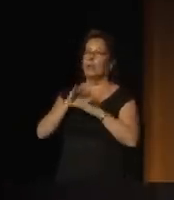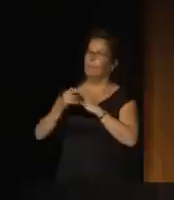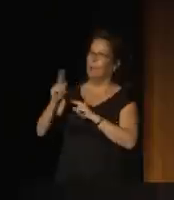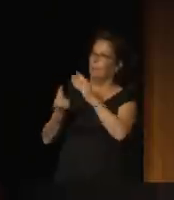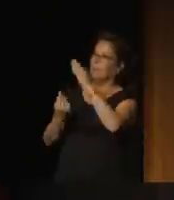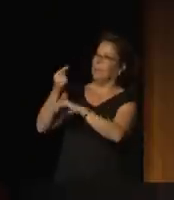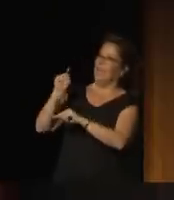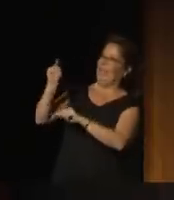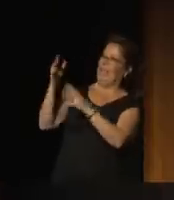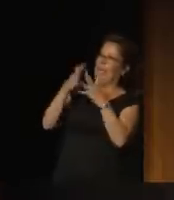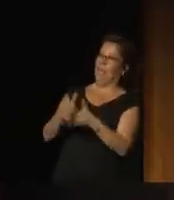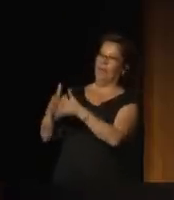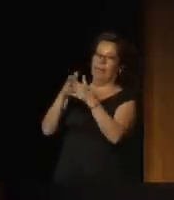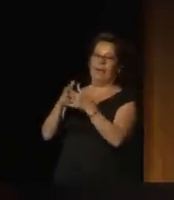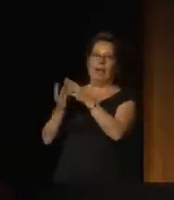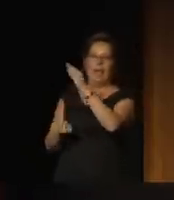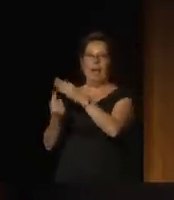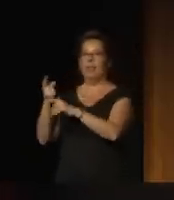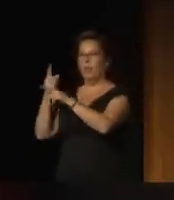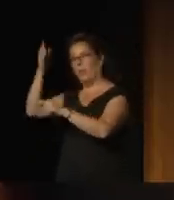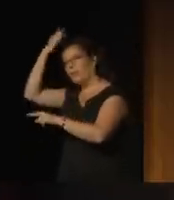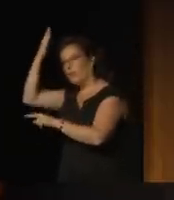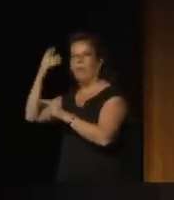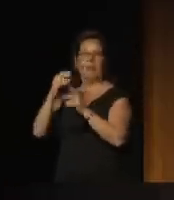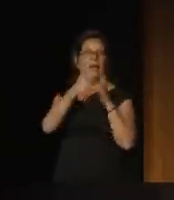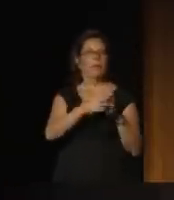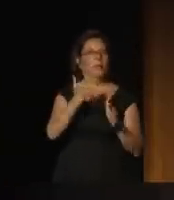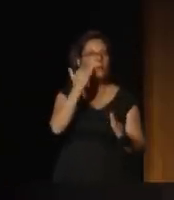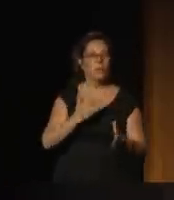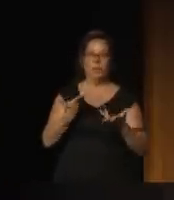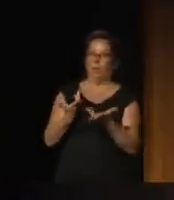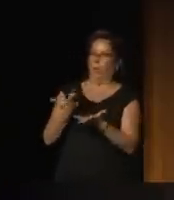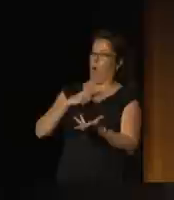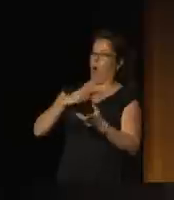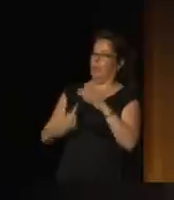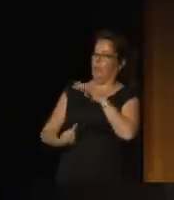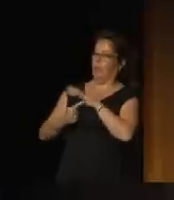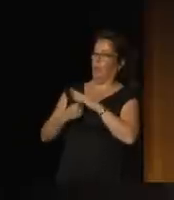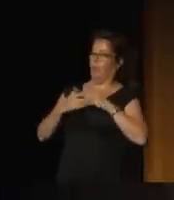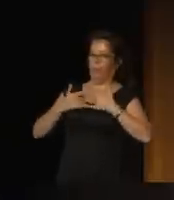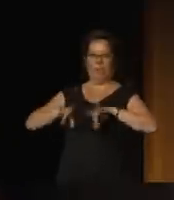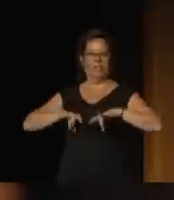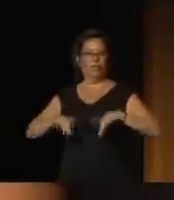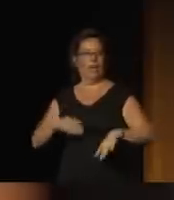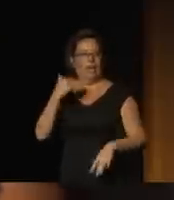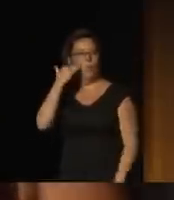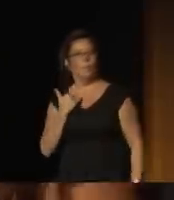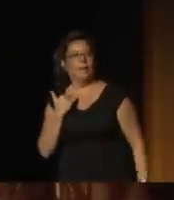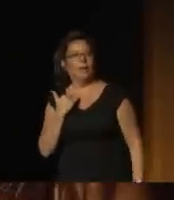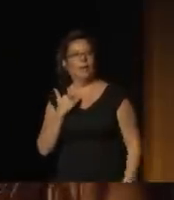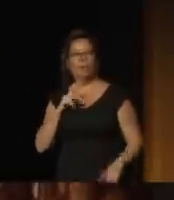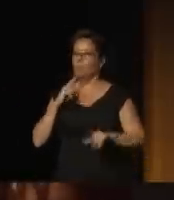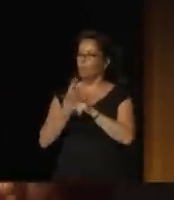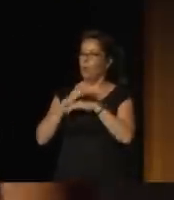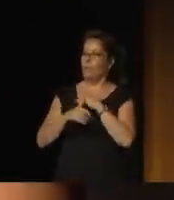happening with Trump and American women, why do you think it's important for us Australians, but specifically Australian women to